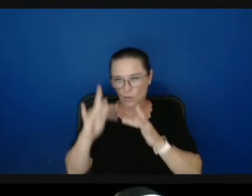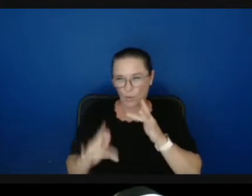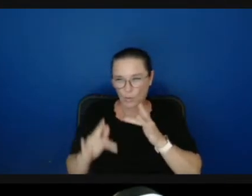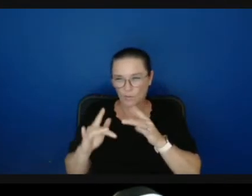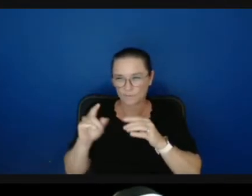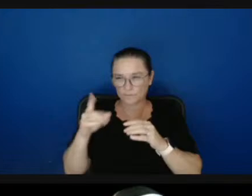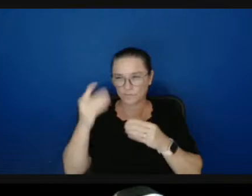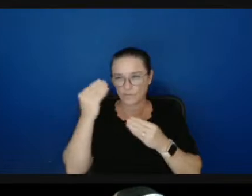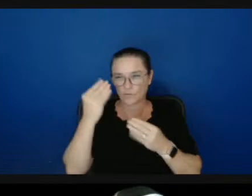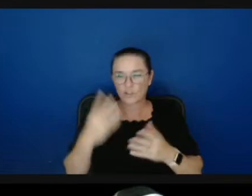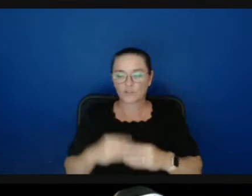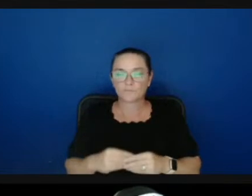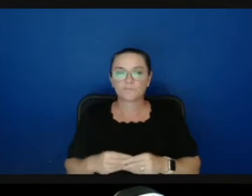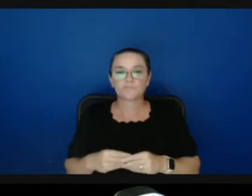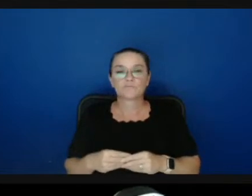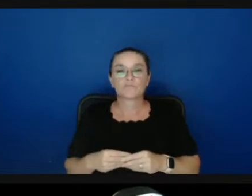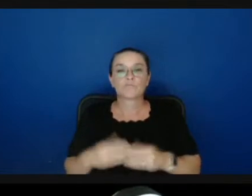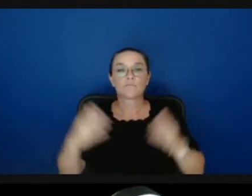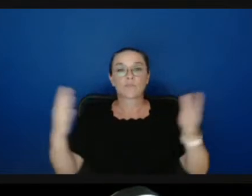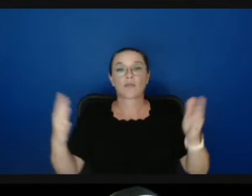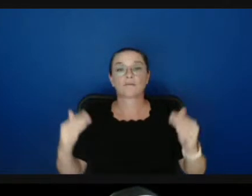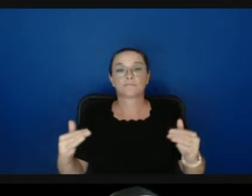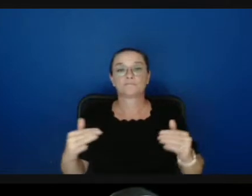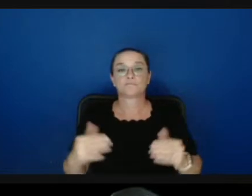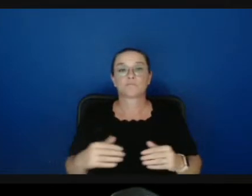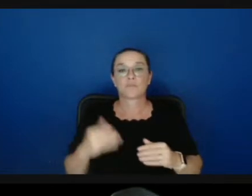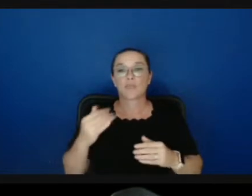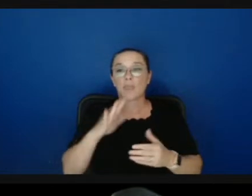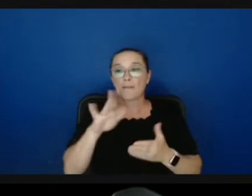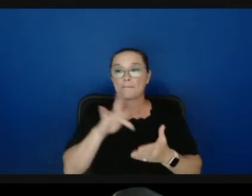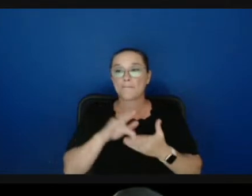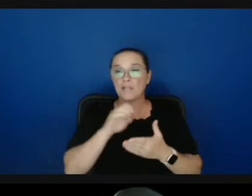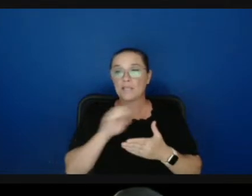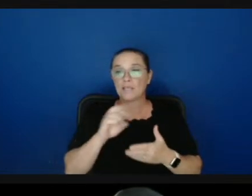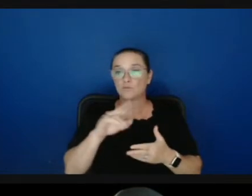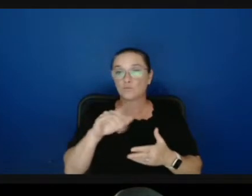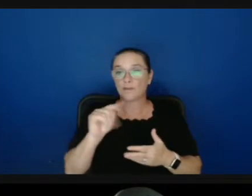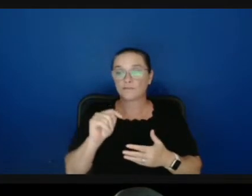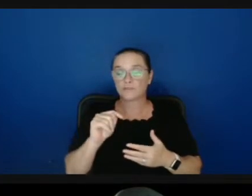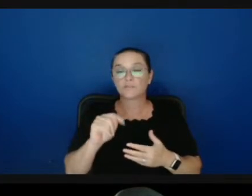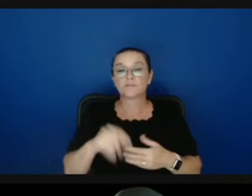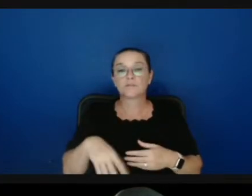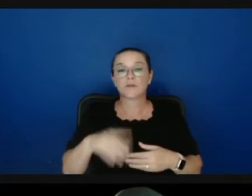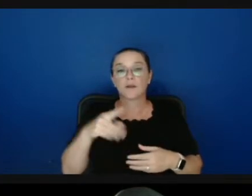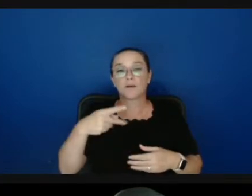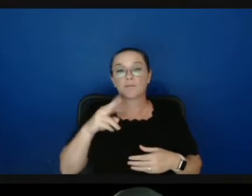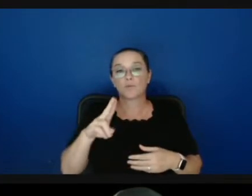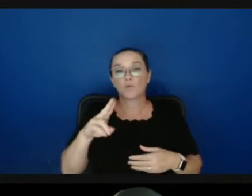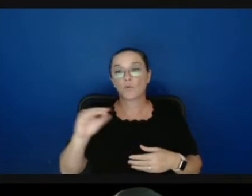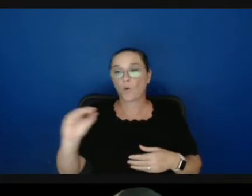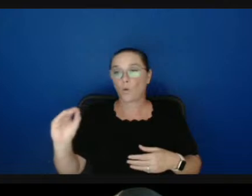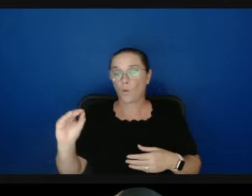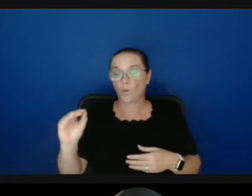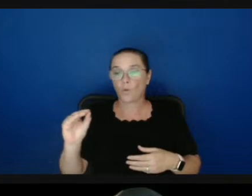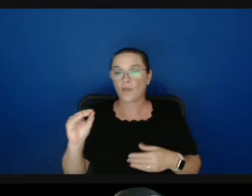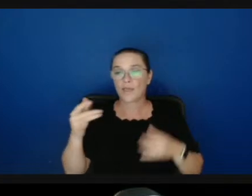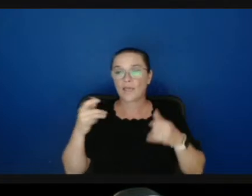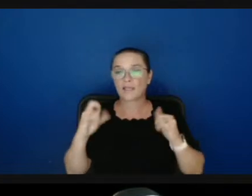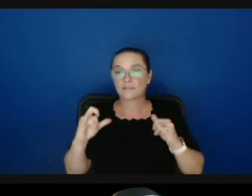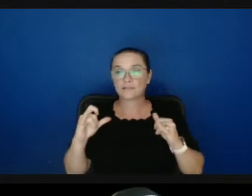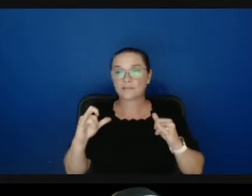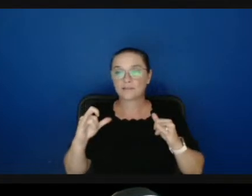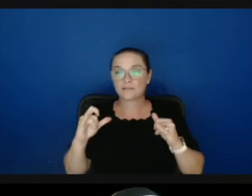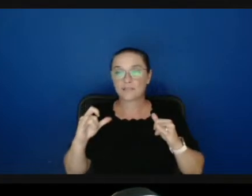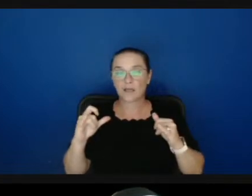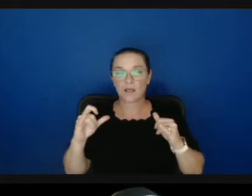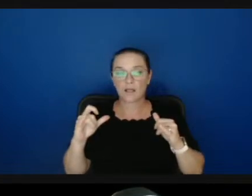That's at the summit. If we look down in the Middle East Rift Zone at Pu'o'o, that distance is still contracting. That line is getting